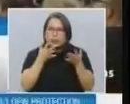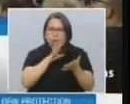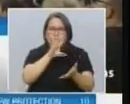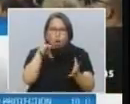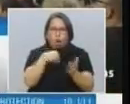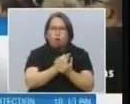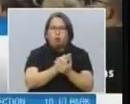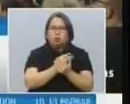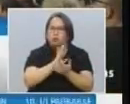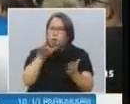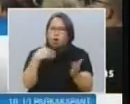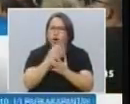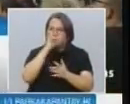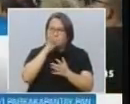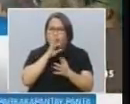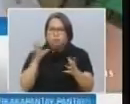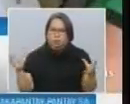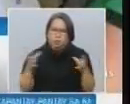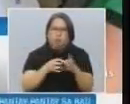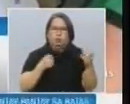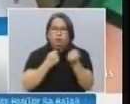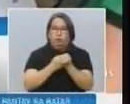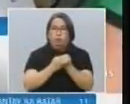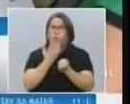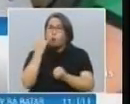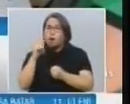behind. Train is already helping poor